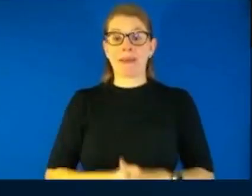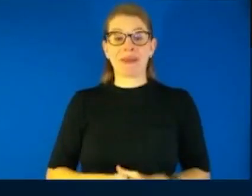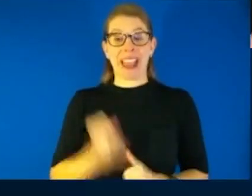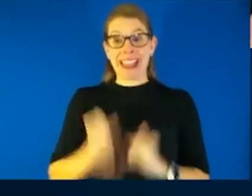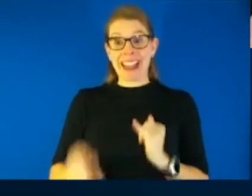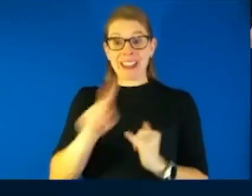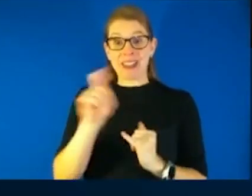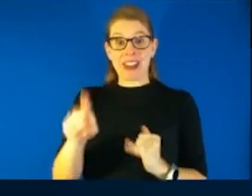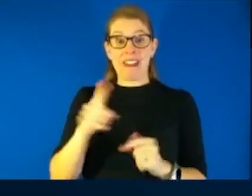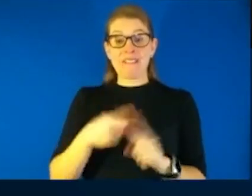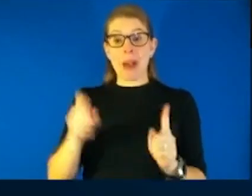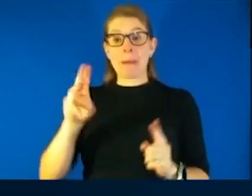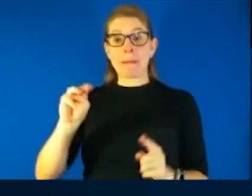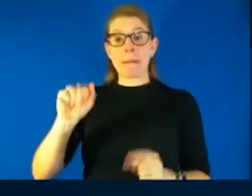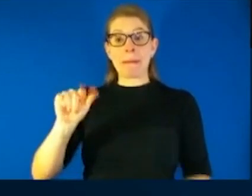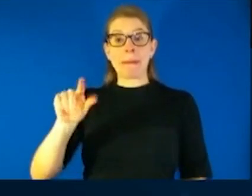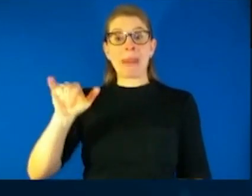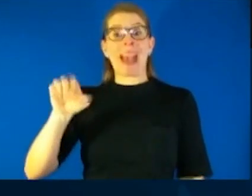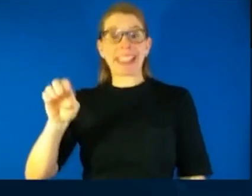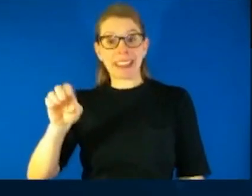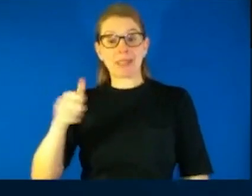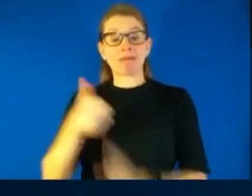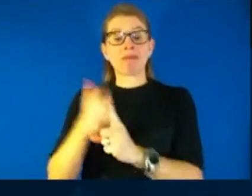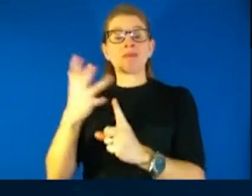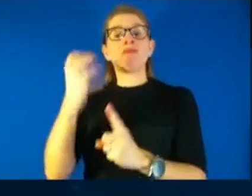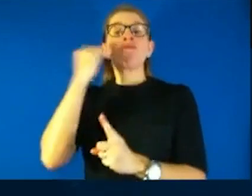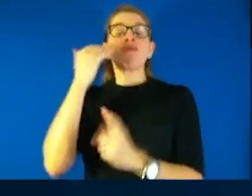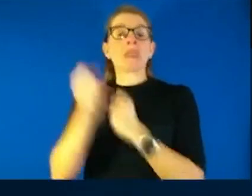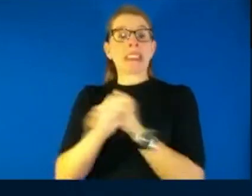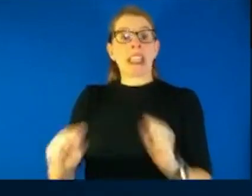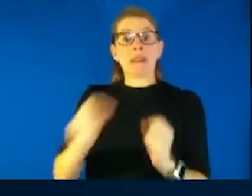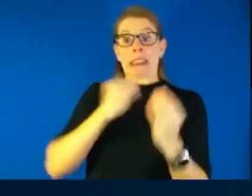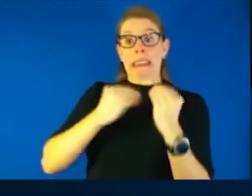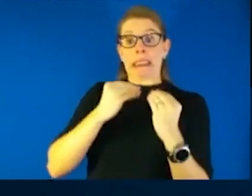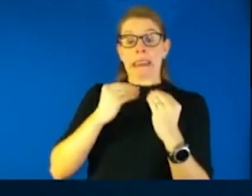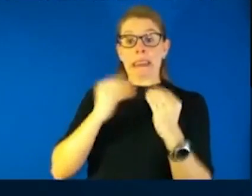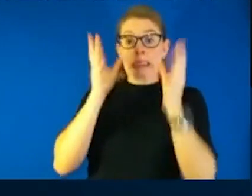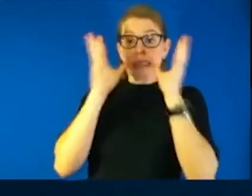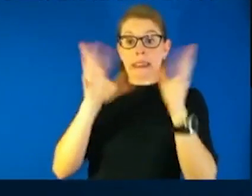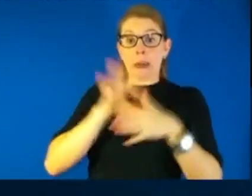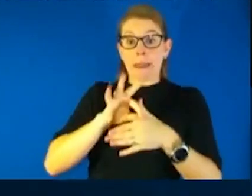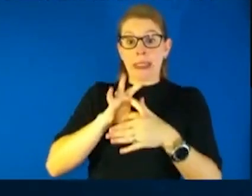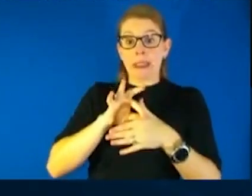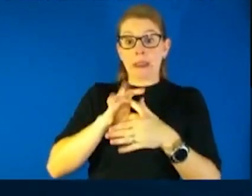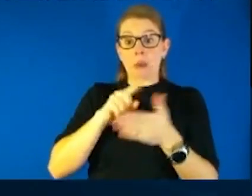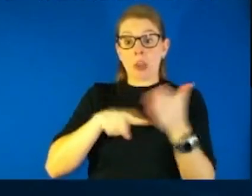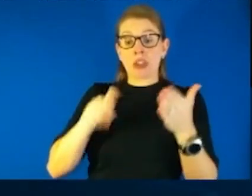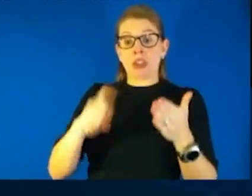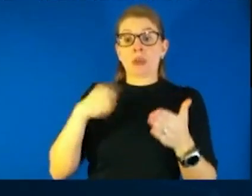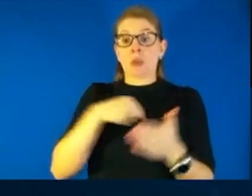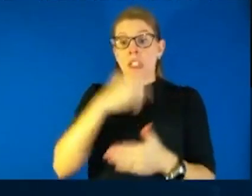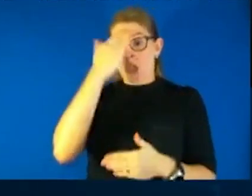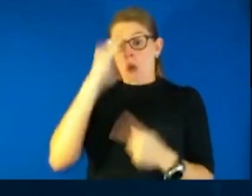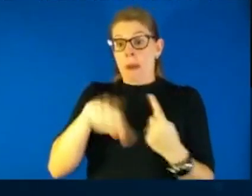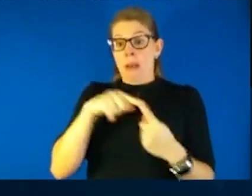from Maggie. She wants to know, is it safe to eat deer meat? What should we know about that?